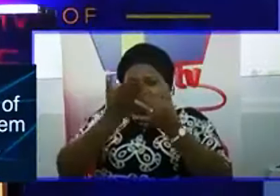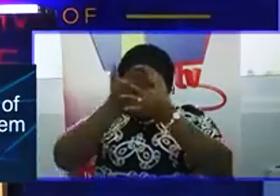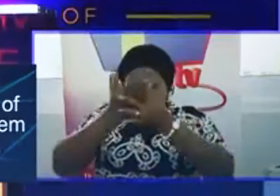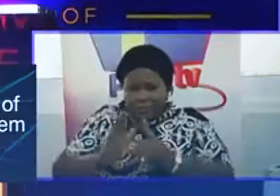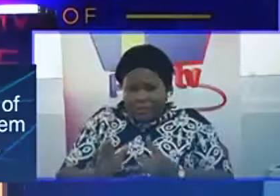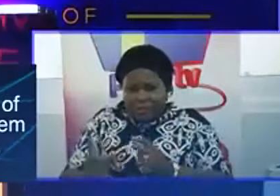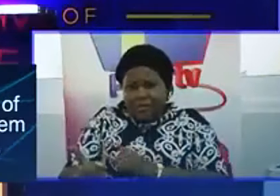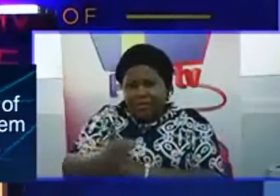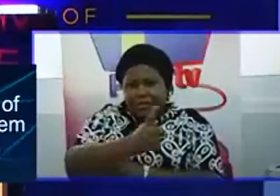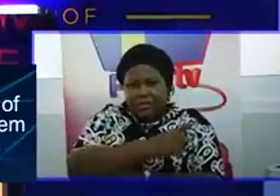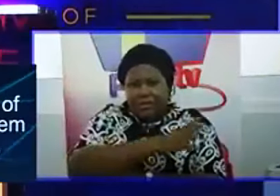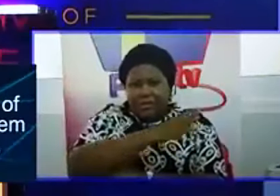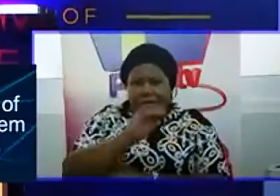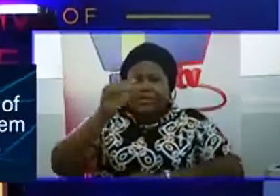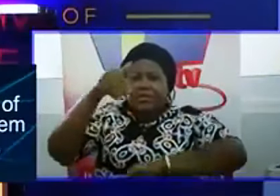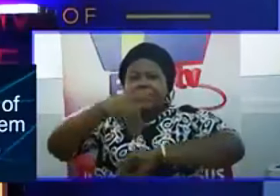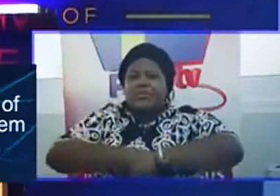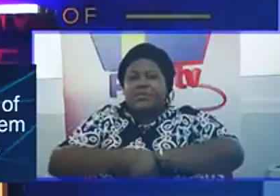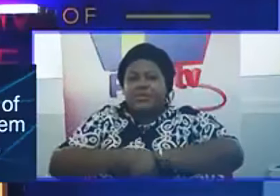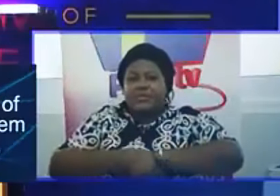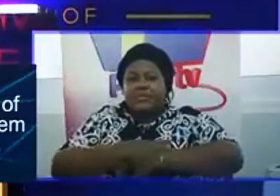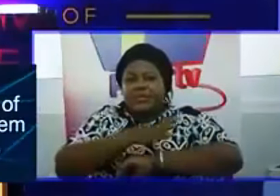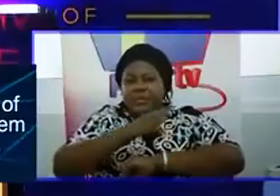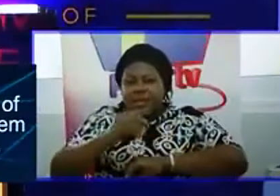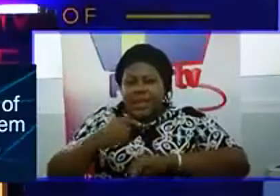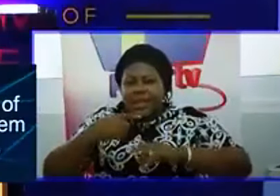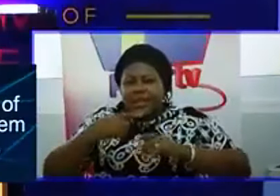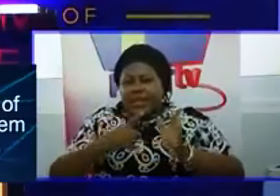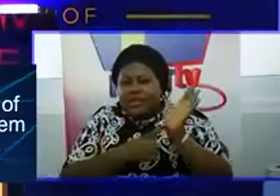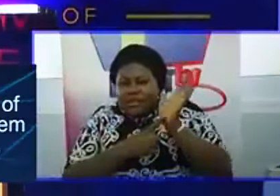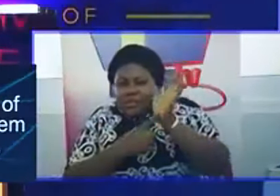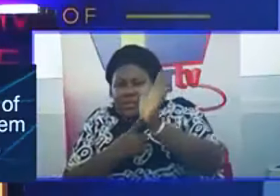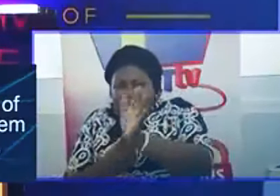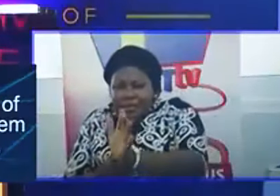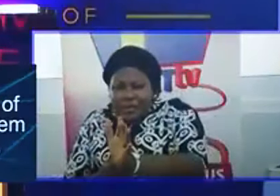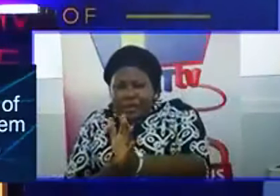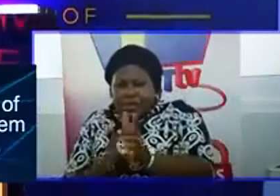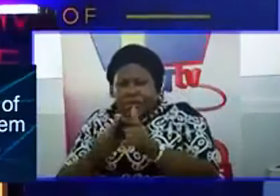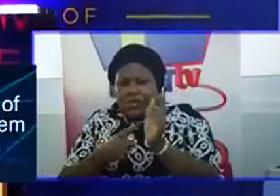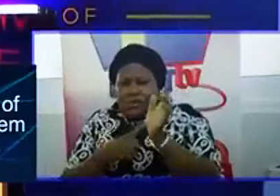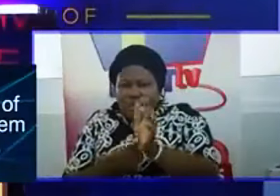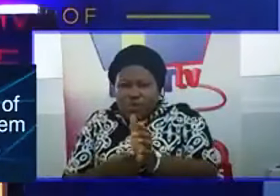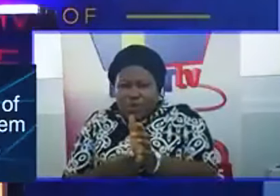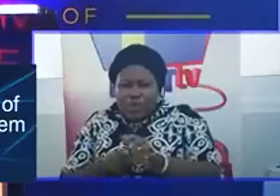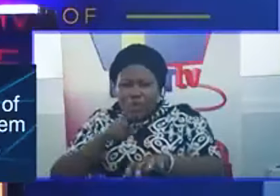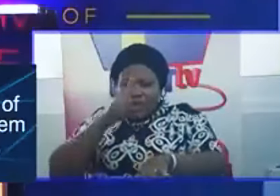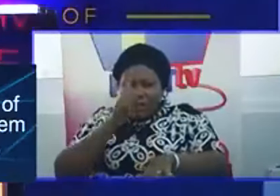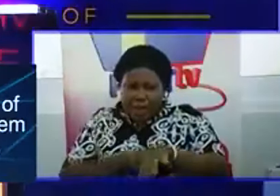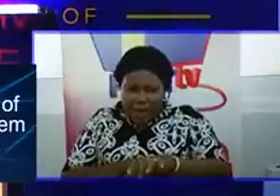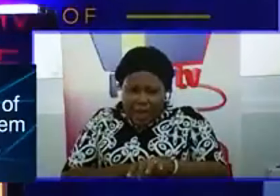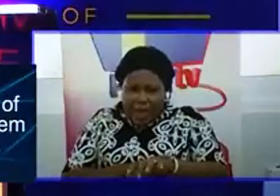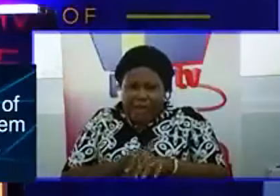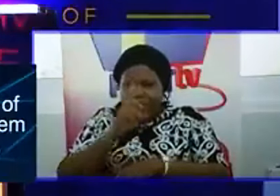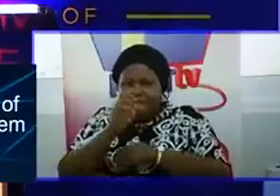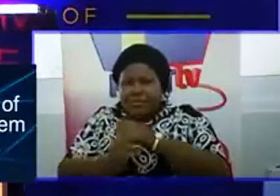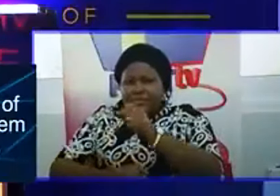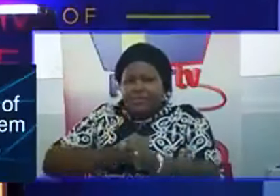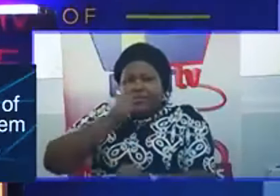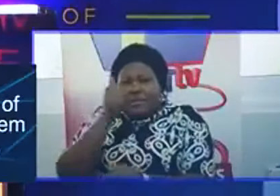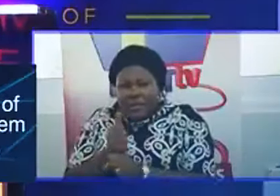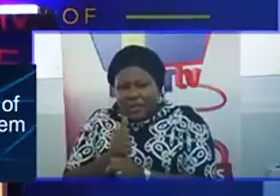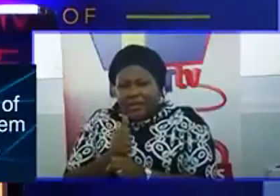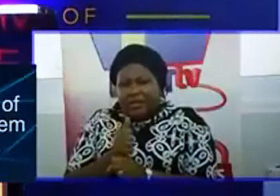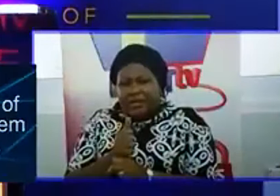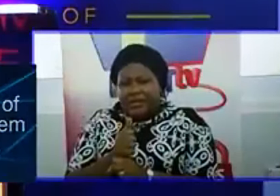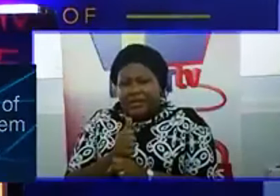and let them serve as signs to mark seasons and days and years. Now he's going to create